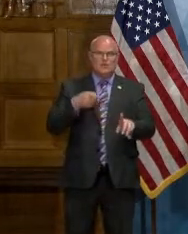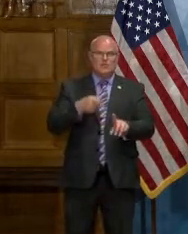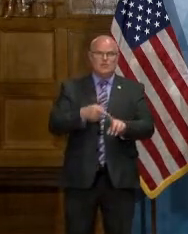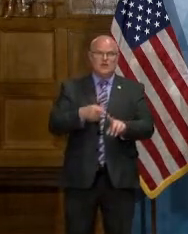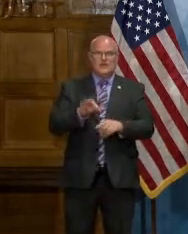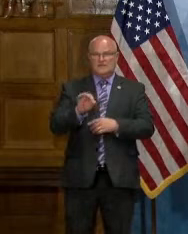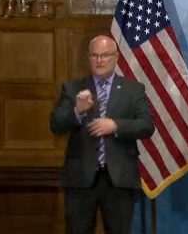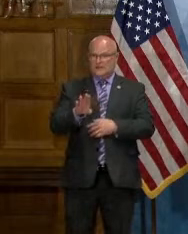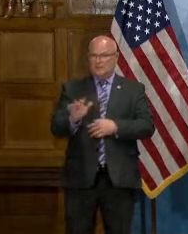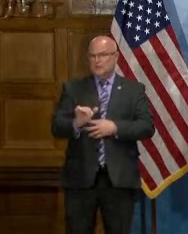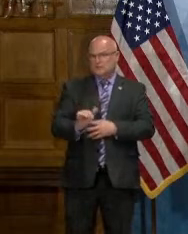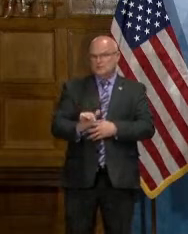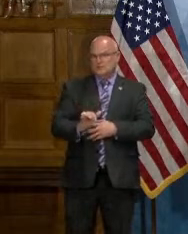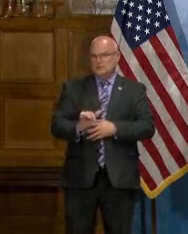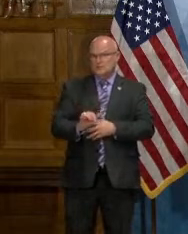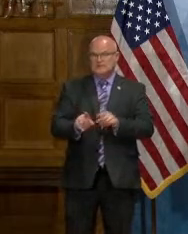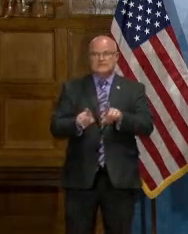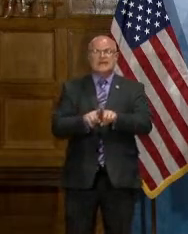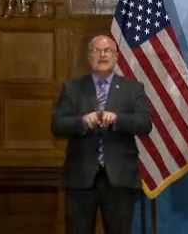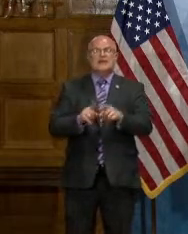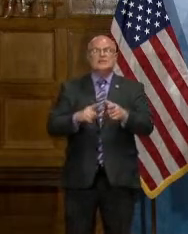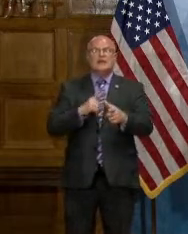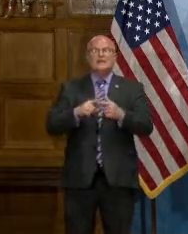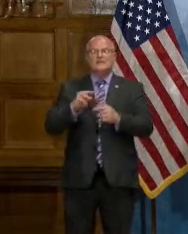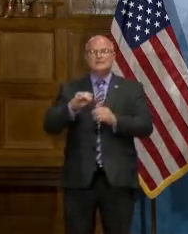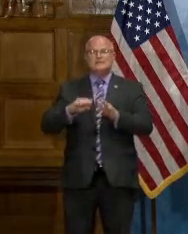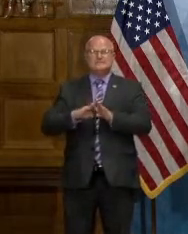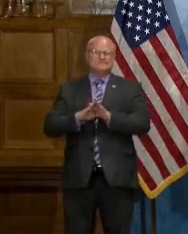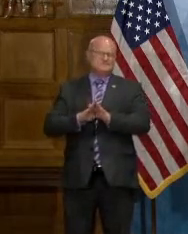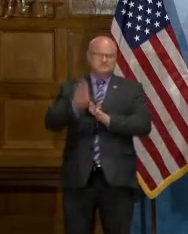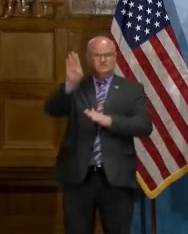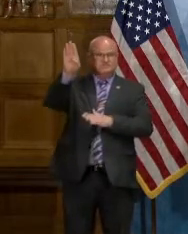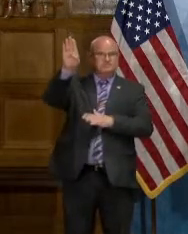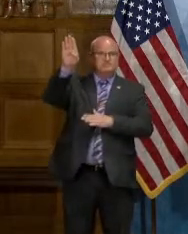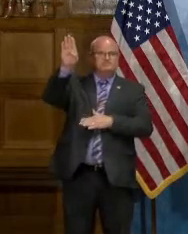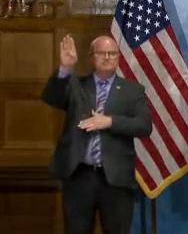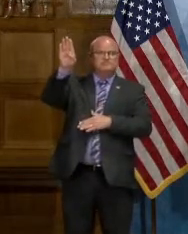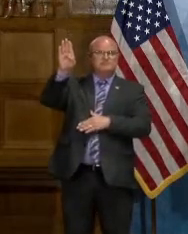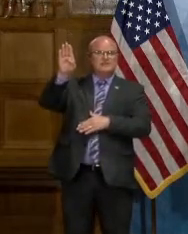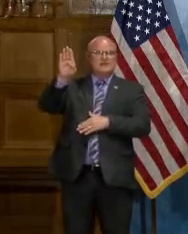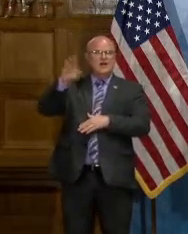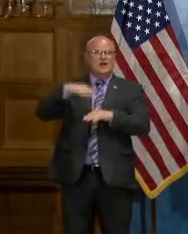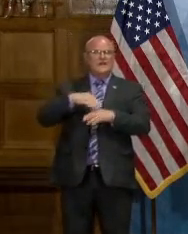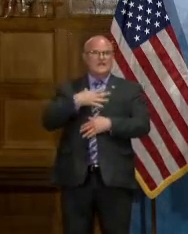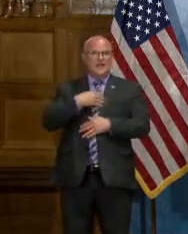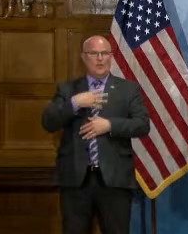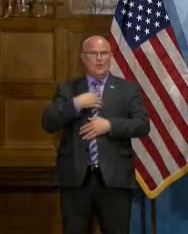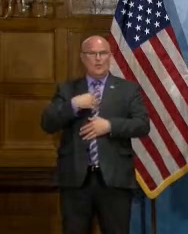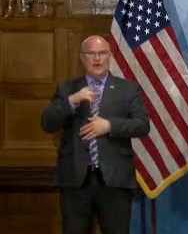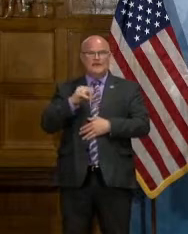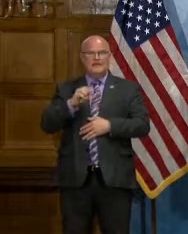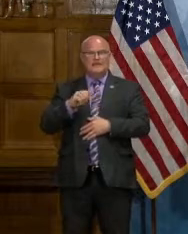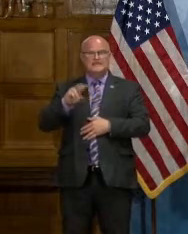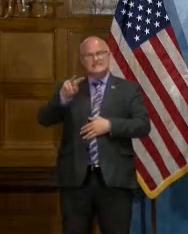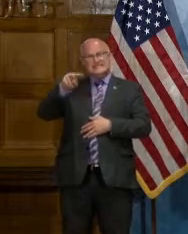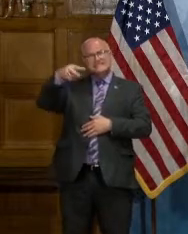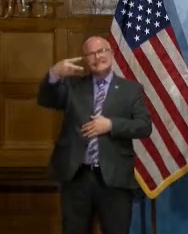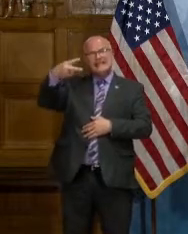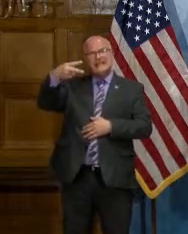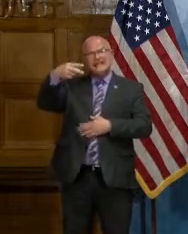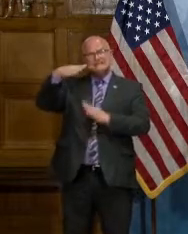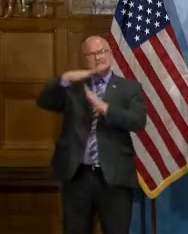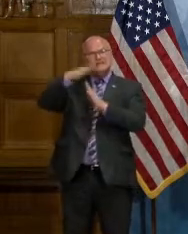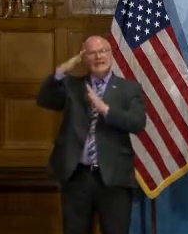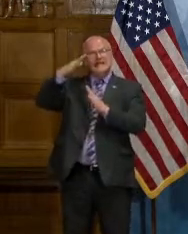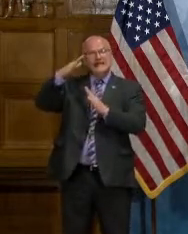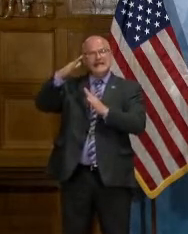point in February. And then Michigan skyrocketed. They went up on that white line to their second peak,